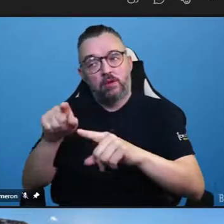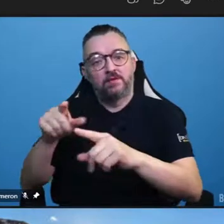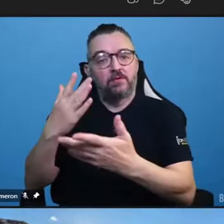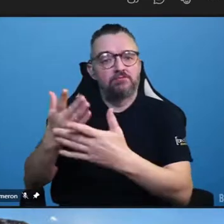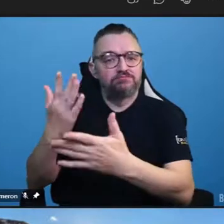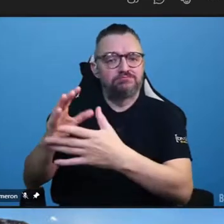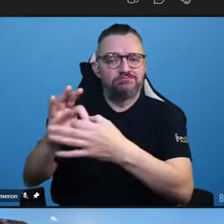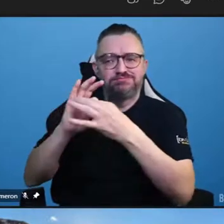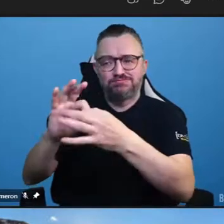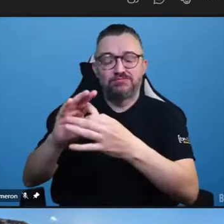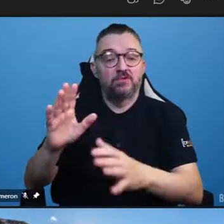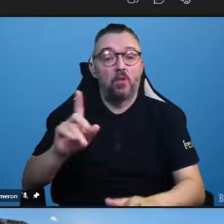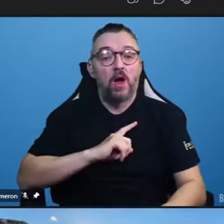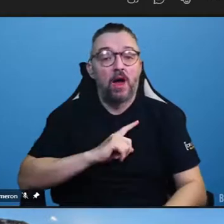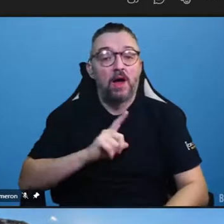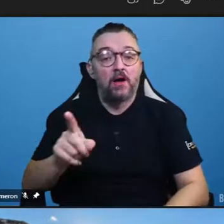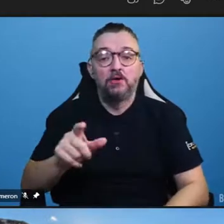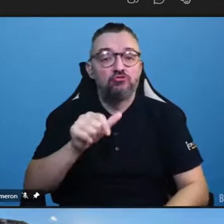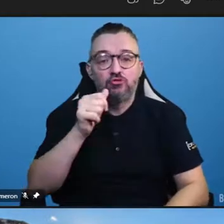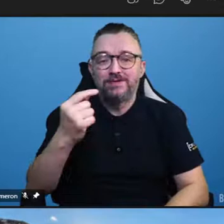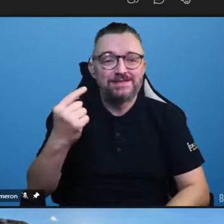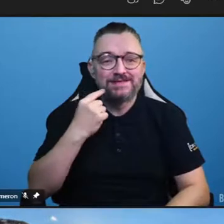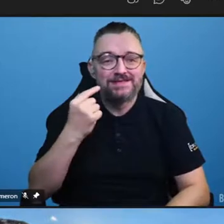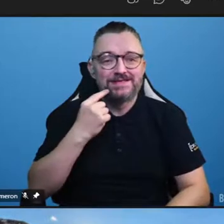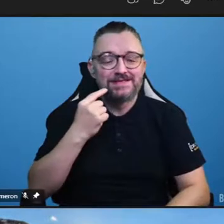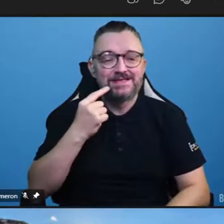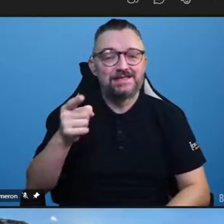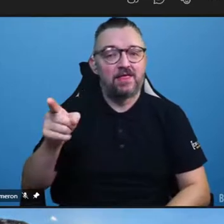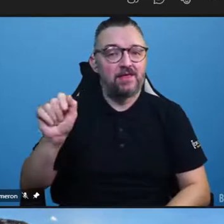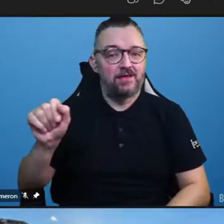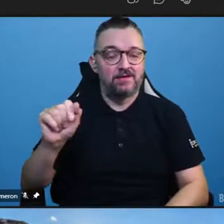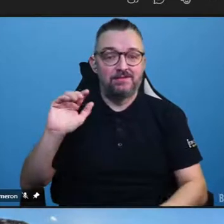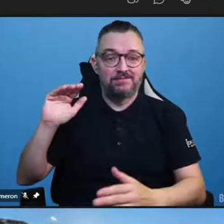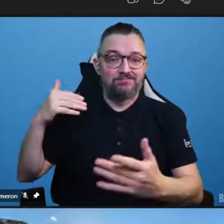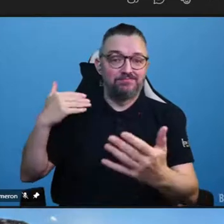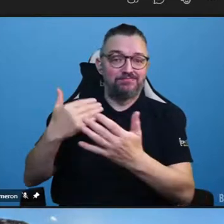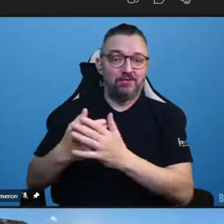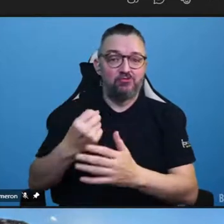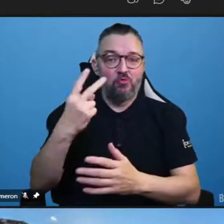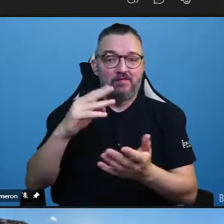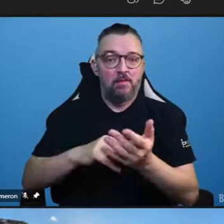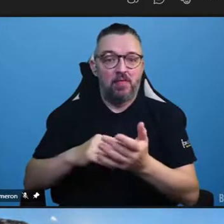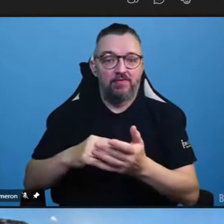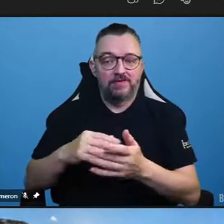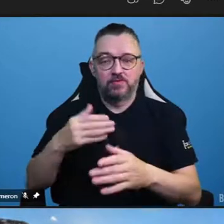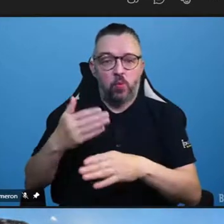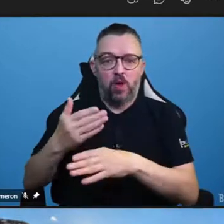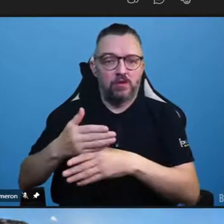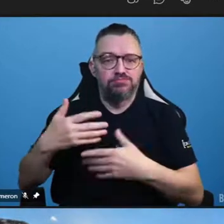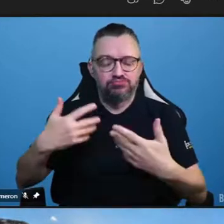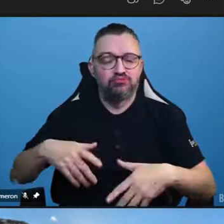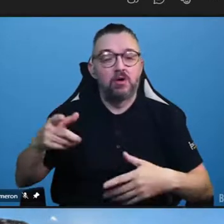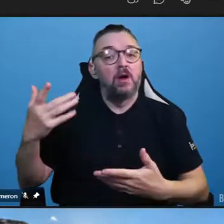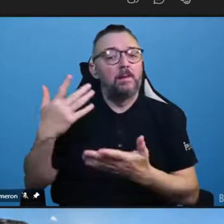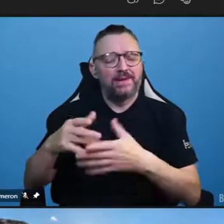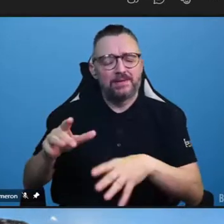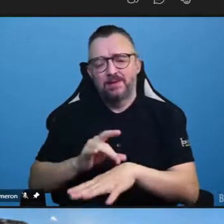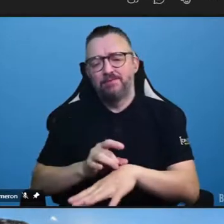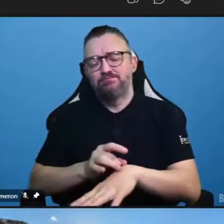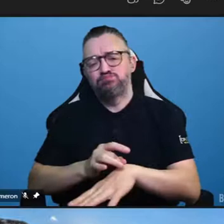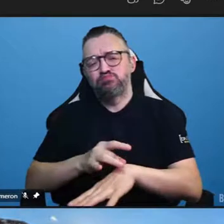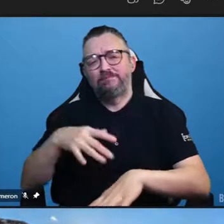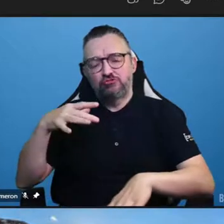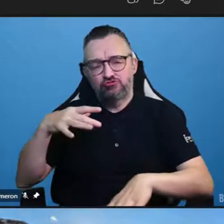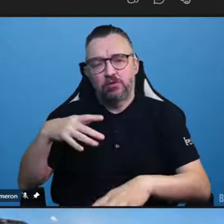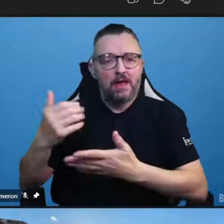cooperation, because it isn't easy for them to do this in the way that they've had to work over the past year as well. And as ever, they've been really professional and helped